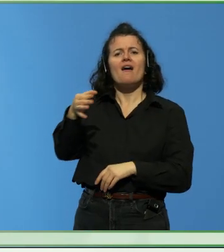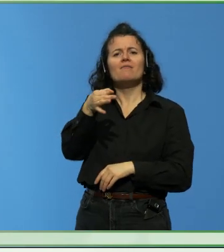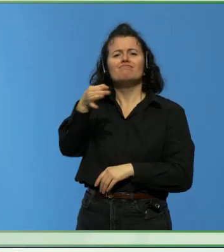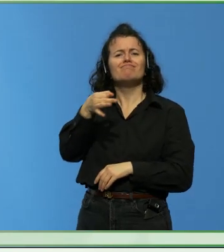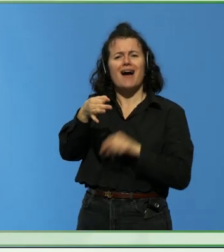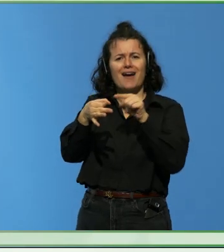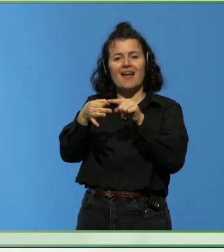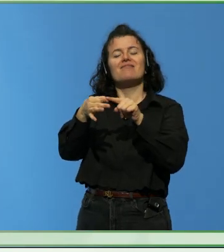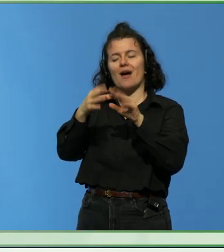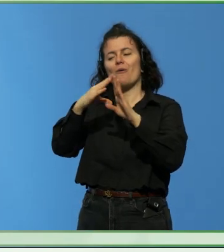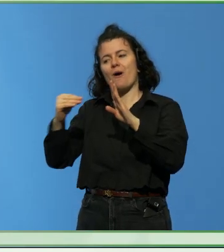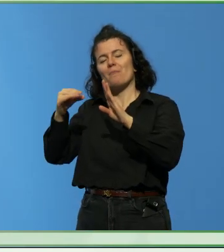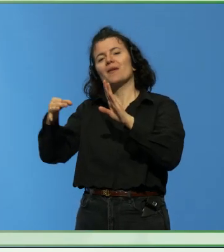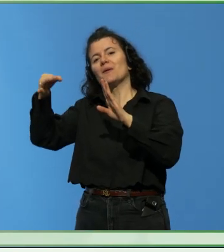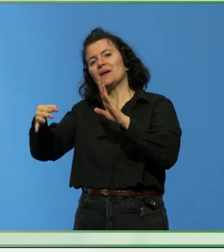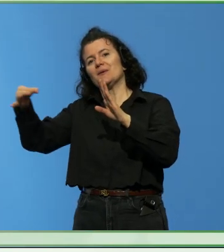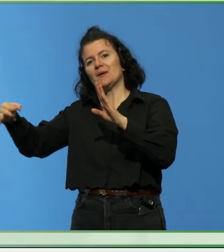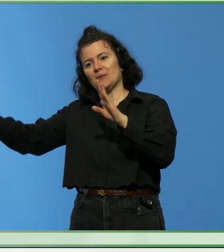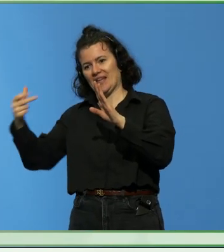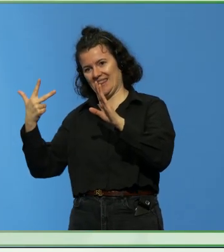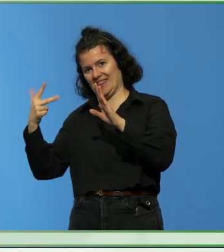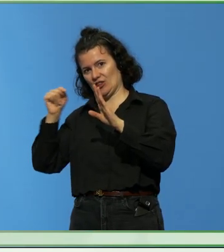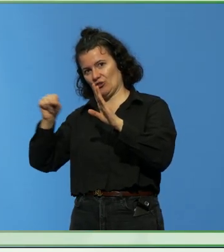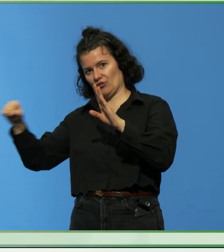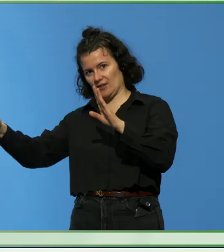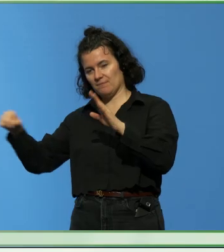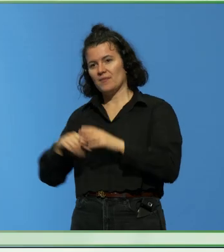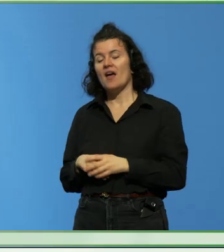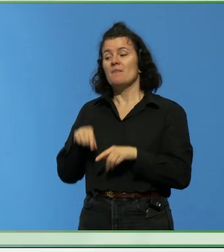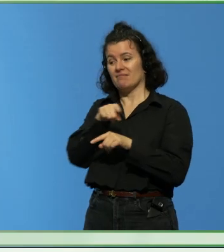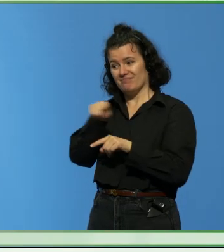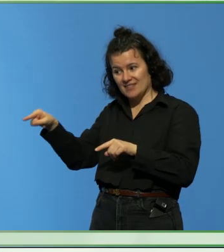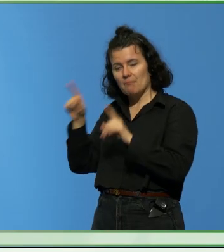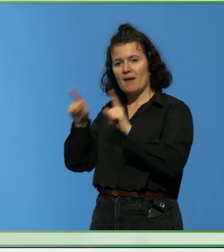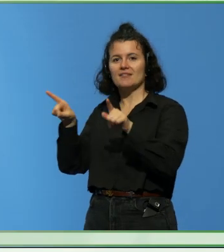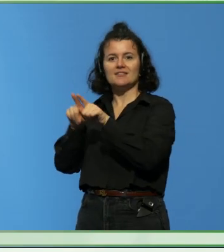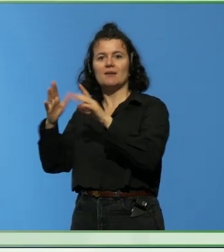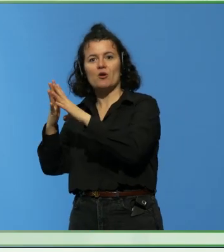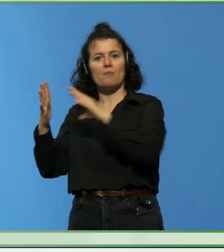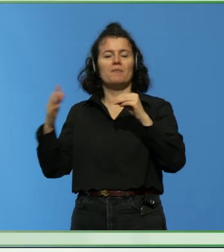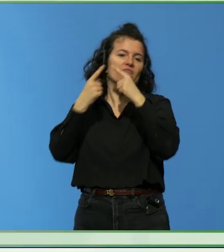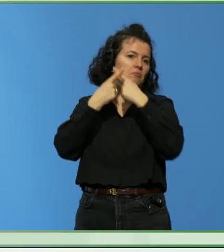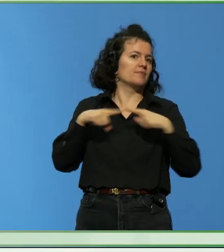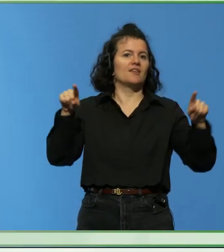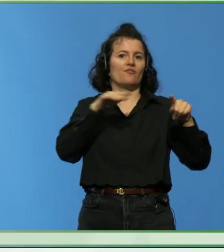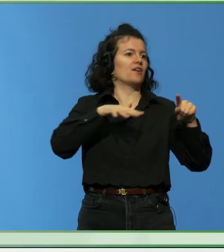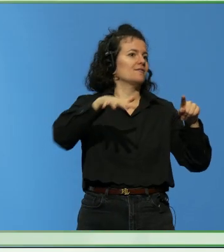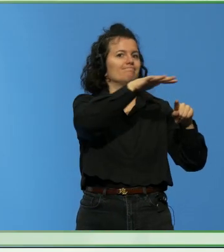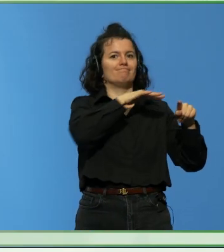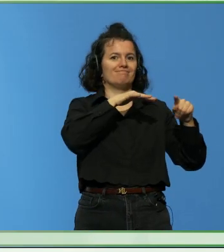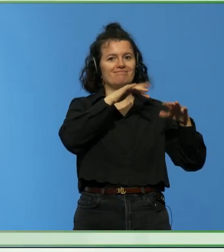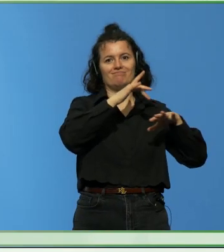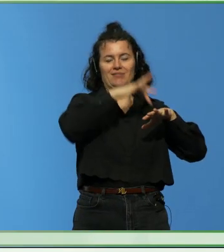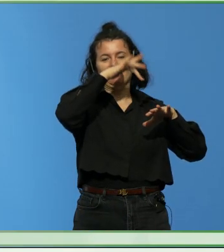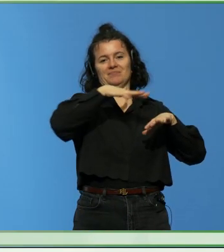and piloted and evaluated in another humanitarian setting. And for maximum benefit, the campaign should